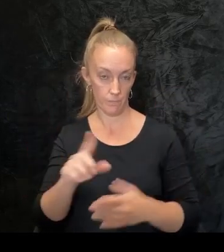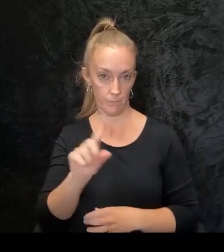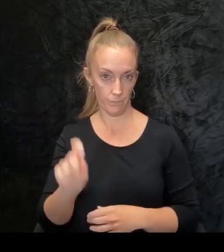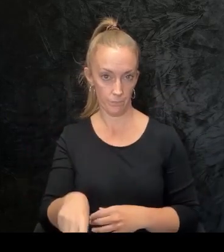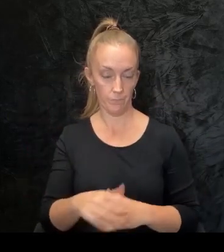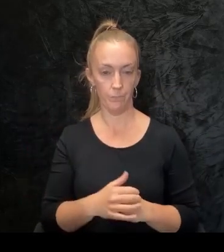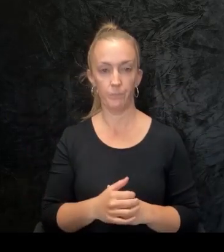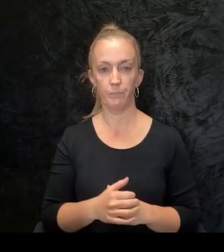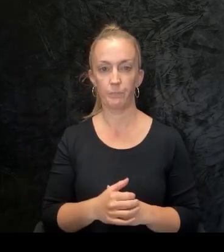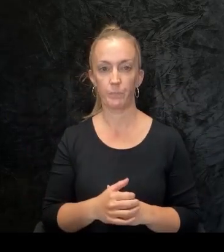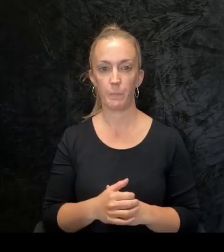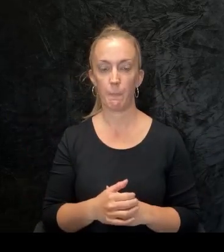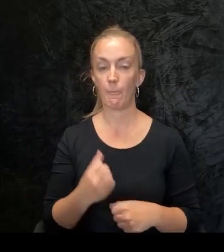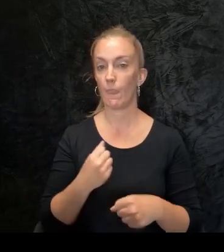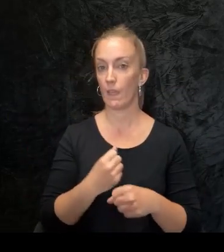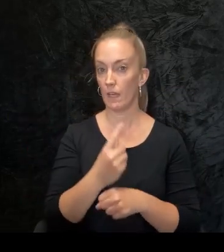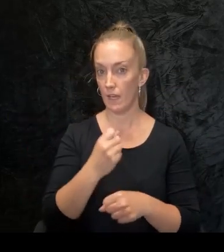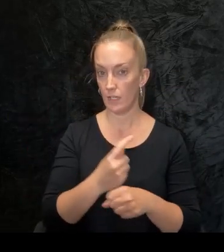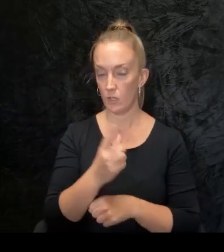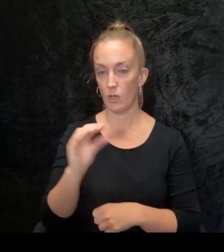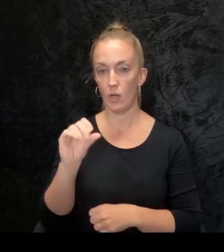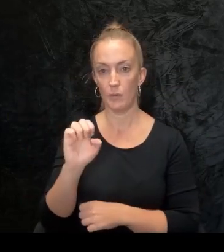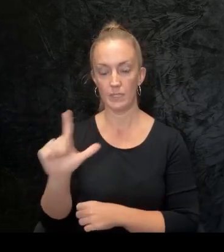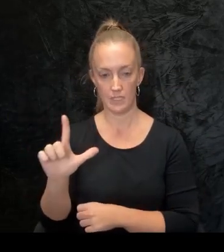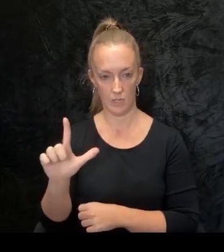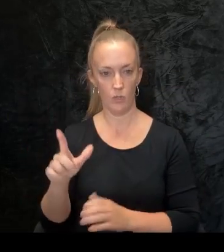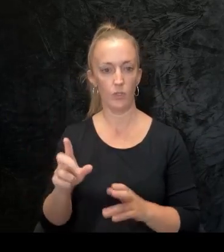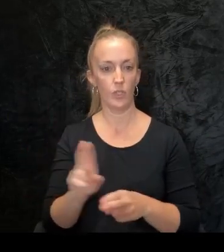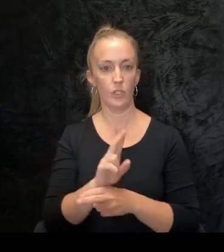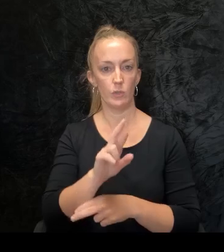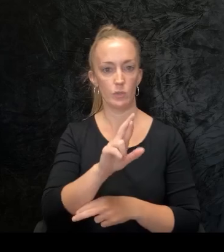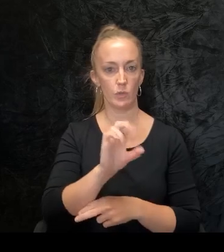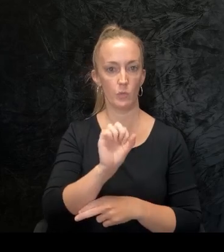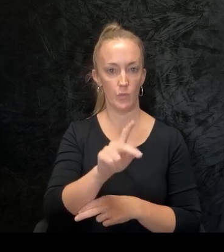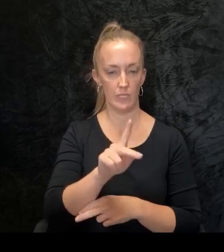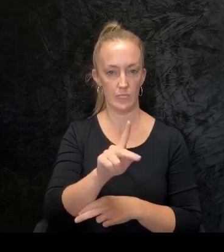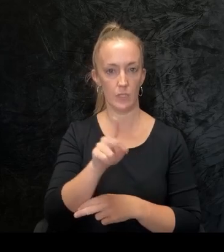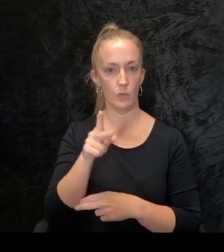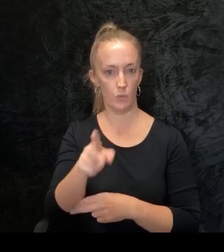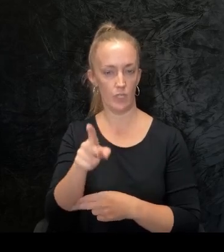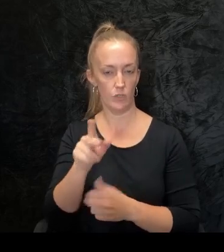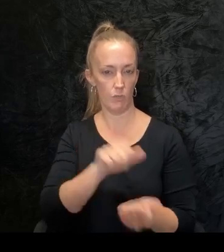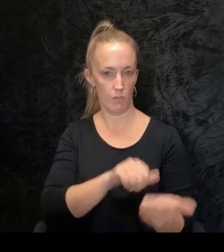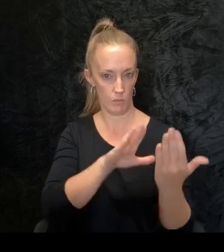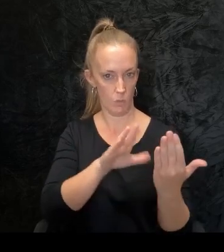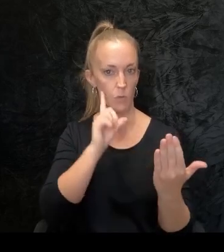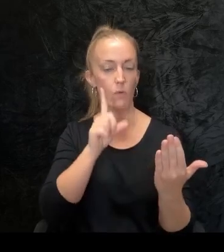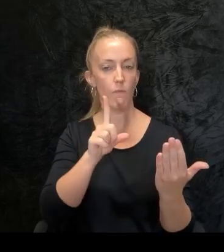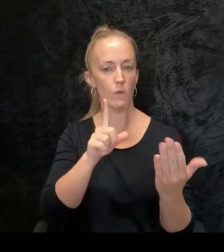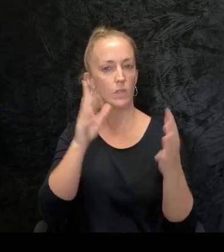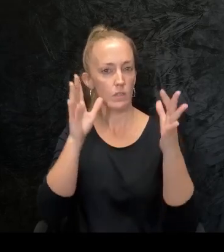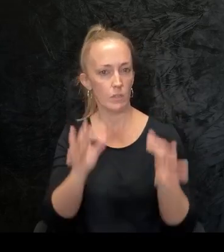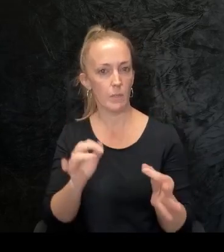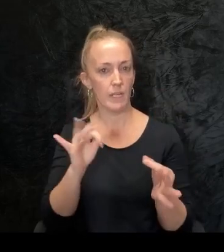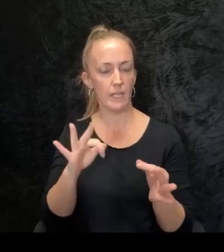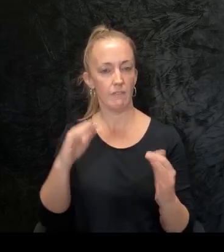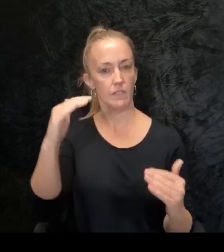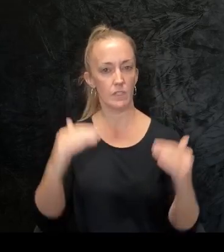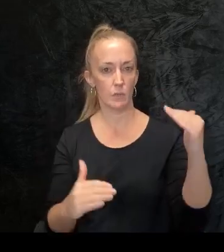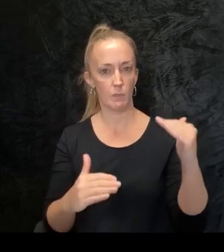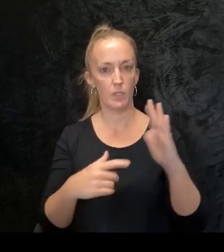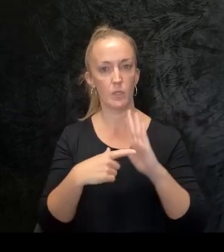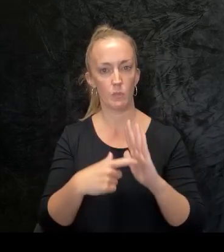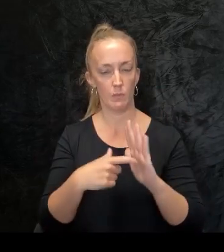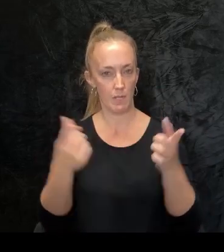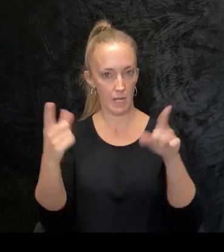Annually, the OSEAL uses risk ratio methodology to determine if disproportionate representation exists